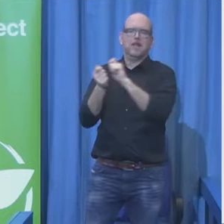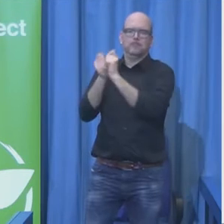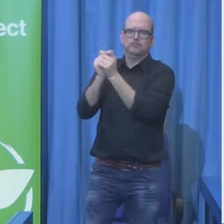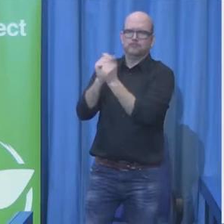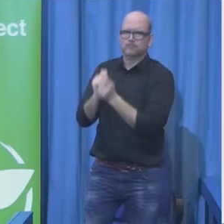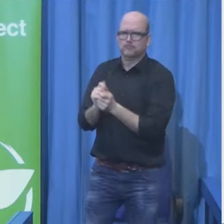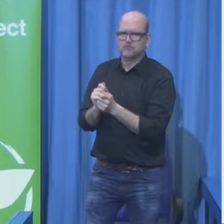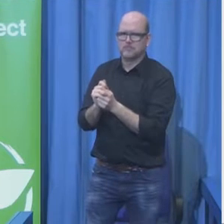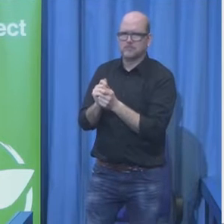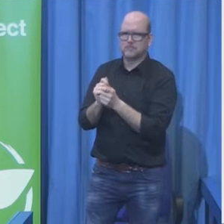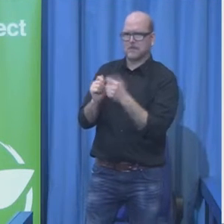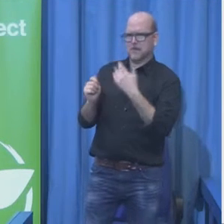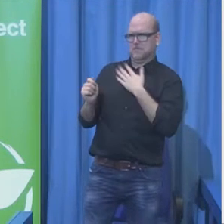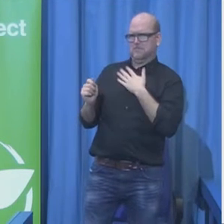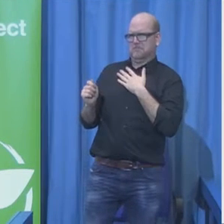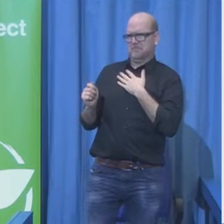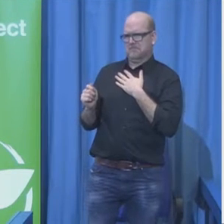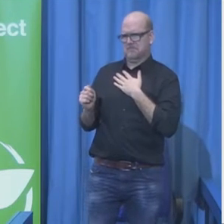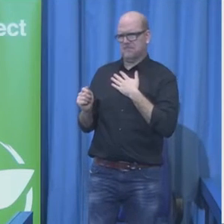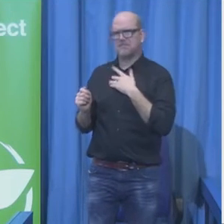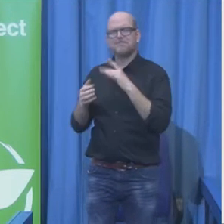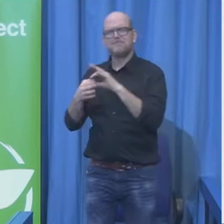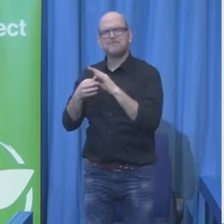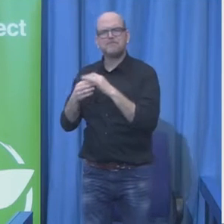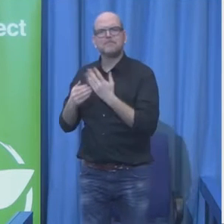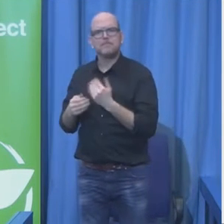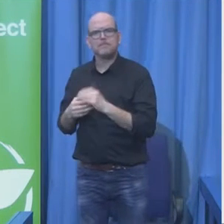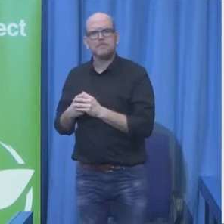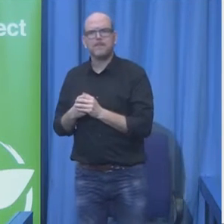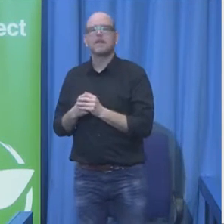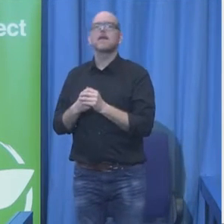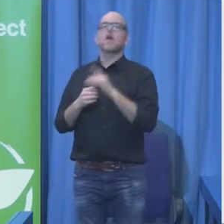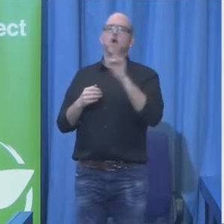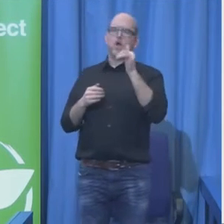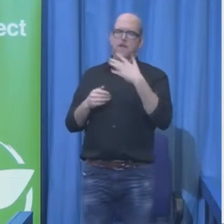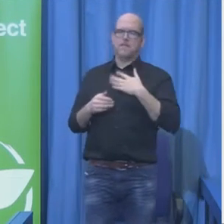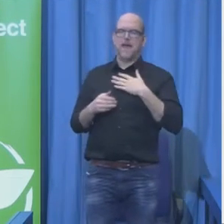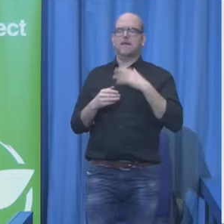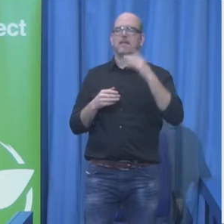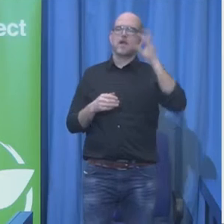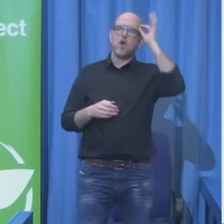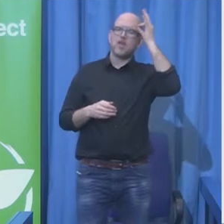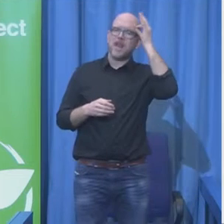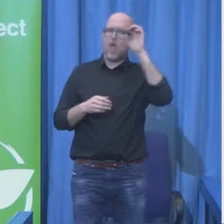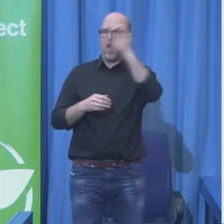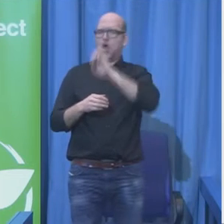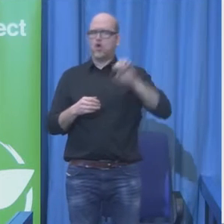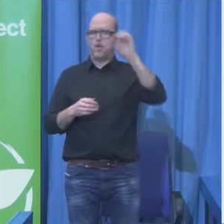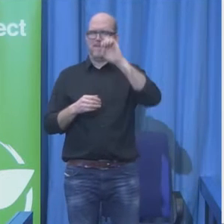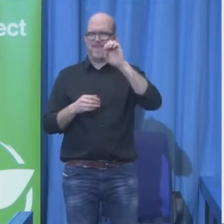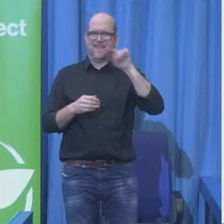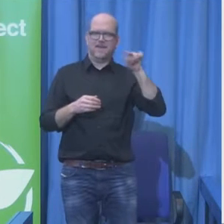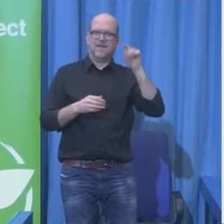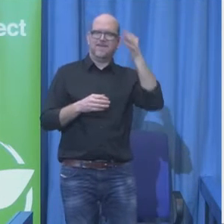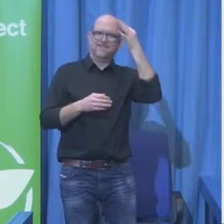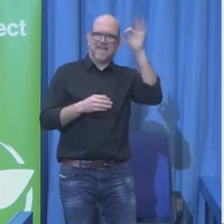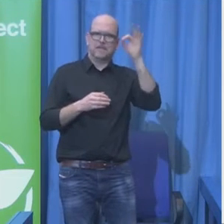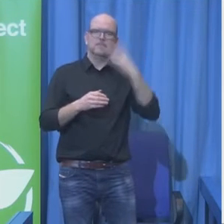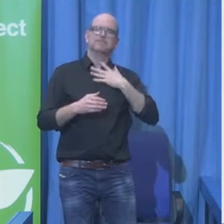of Europe, will strive to improve the everyday life of persons with disabilities. Thank you for your attention. Thank